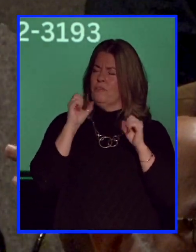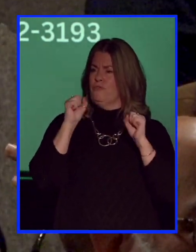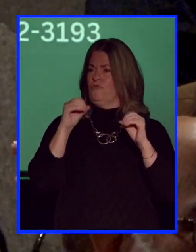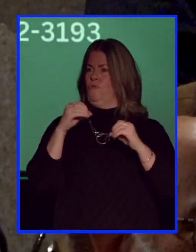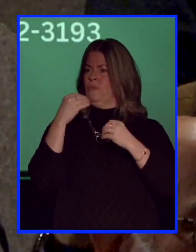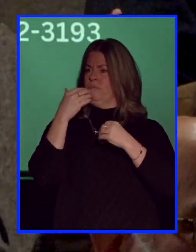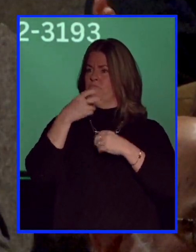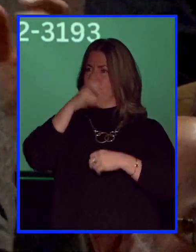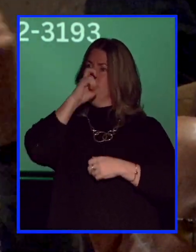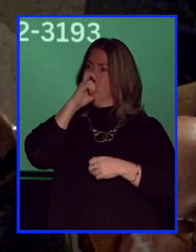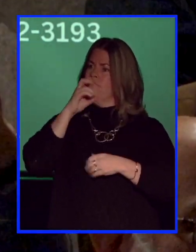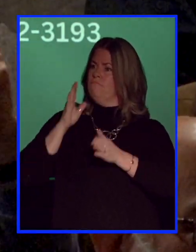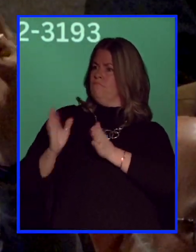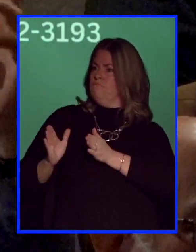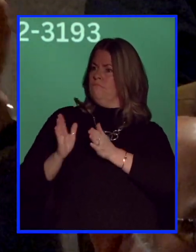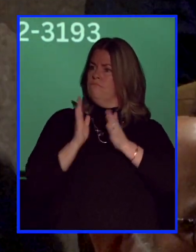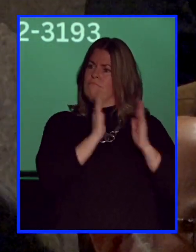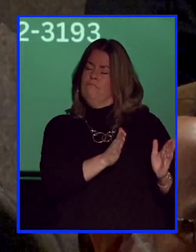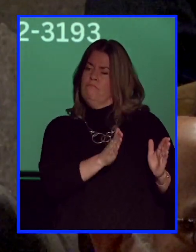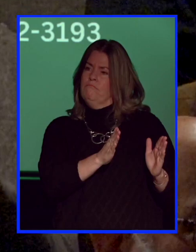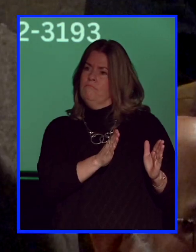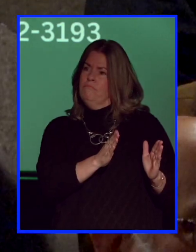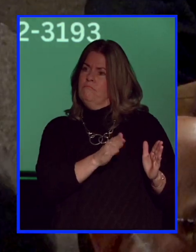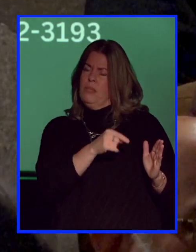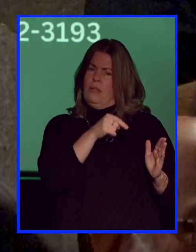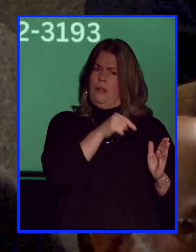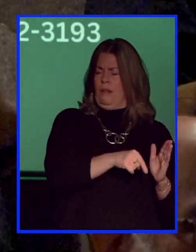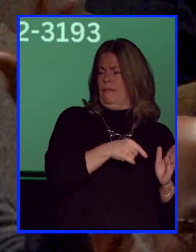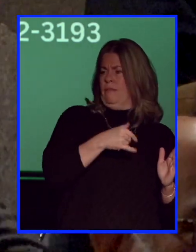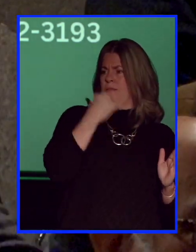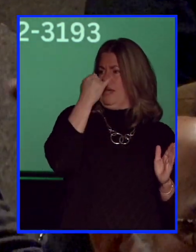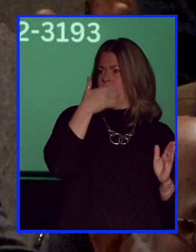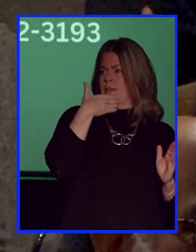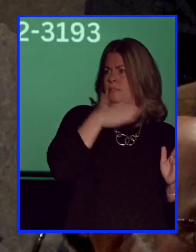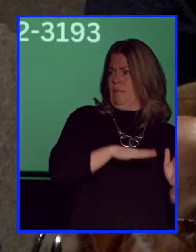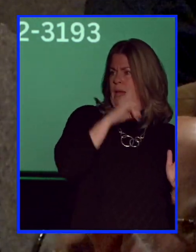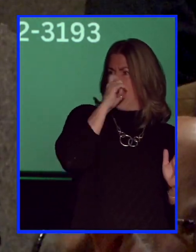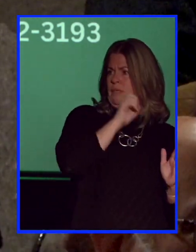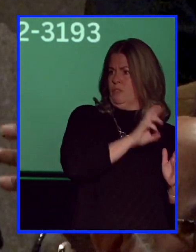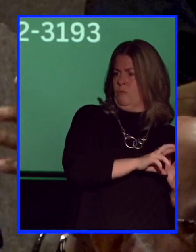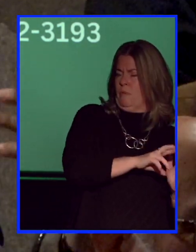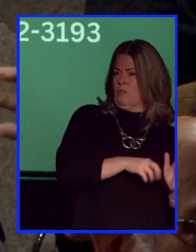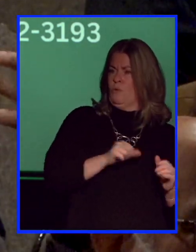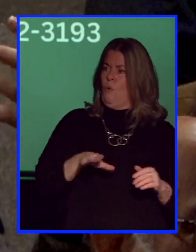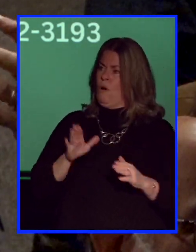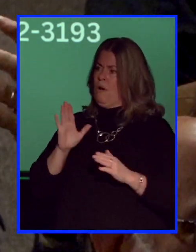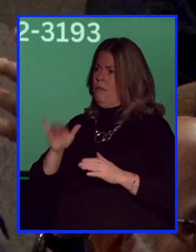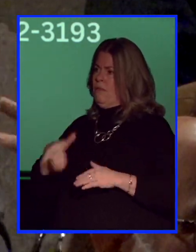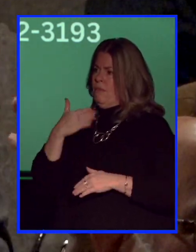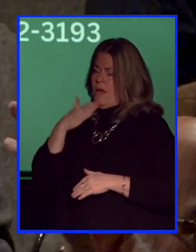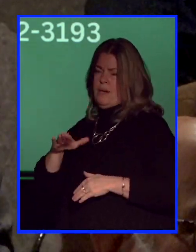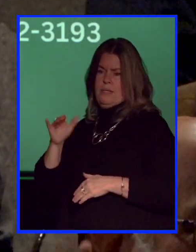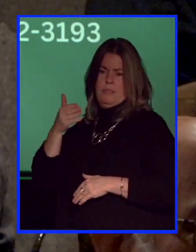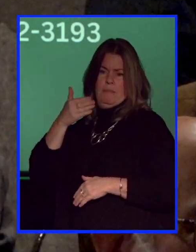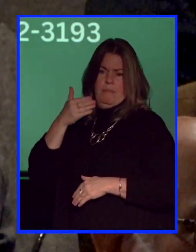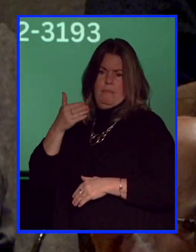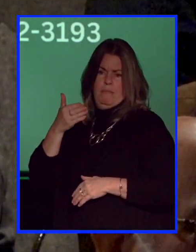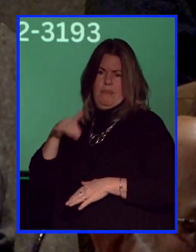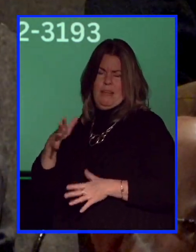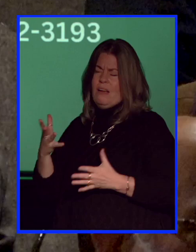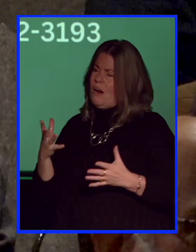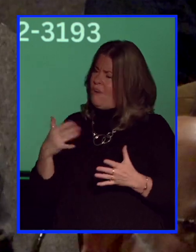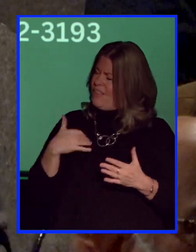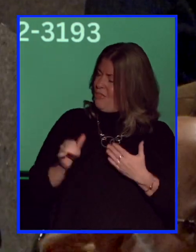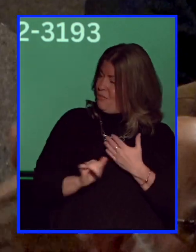they don't think, oh, that idea is a bad one. I'm not going to vote for it. All of our ideas are good ones. Does the party system threaten the